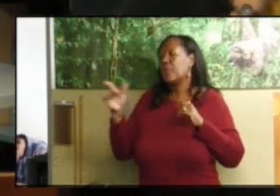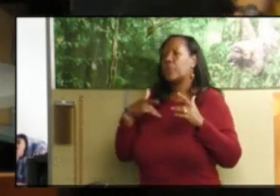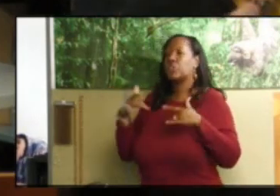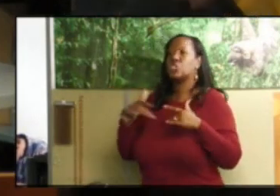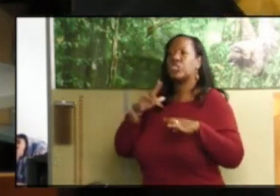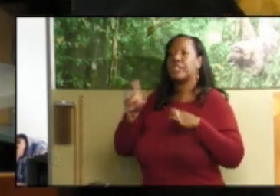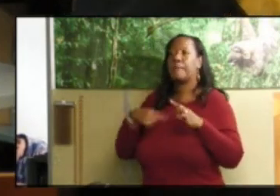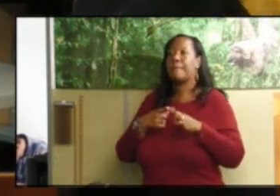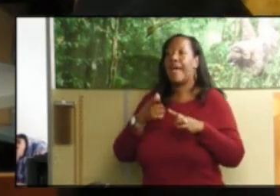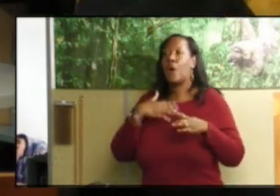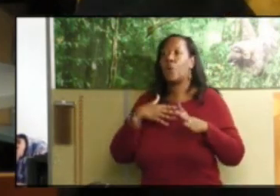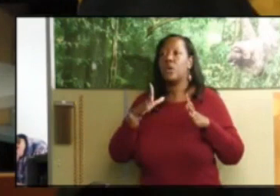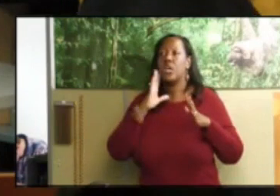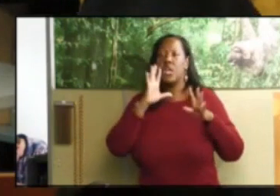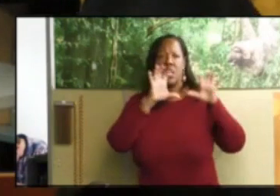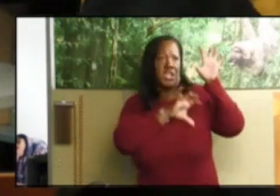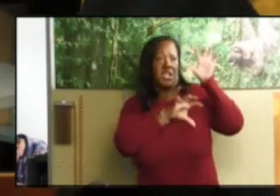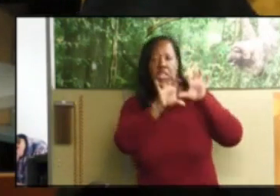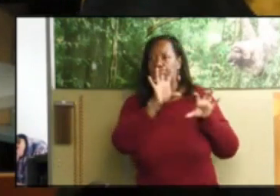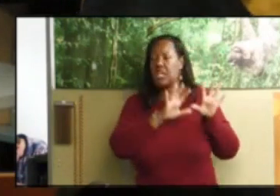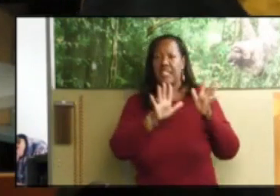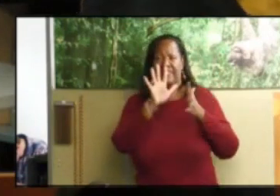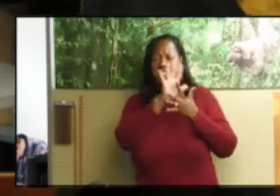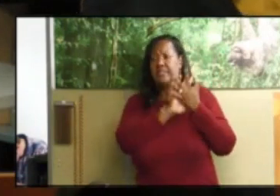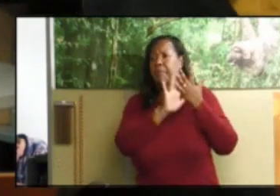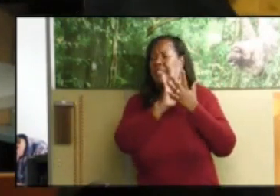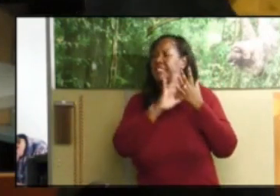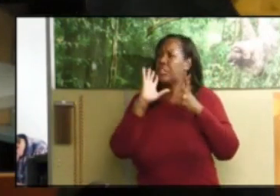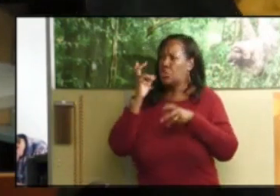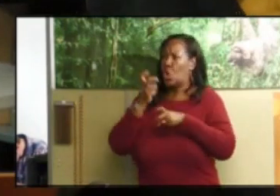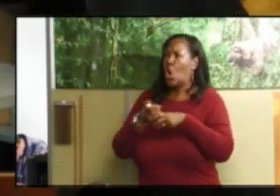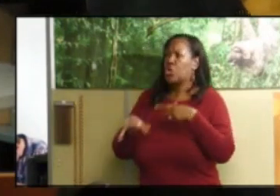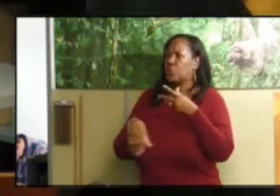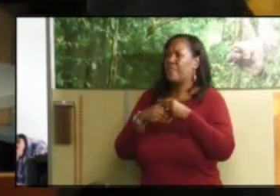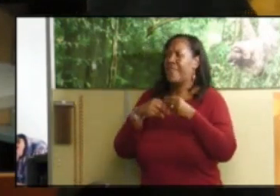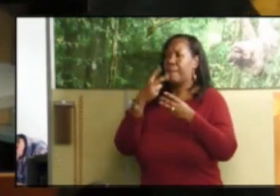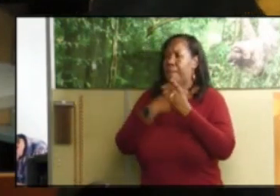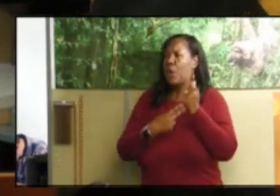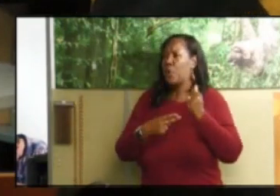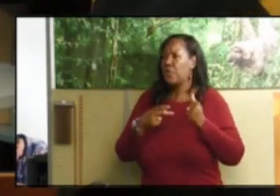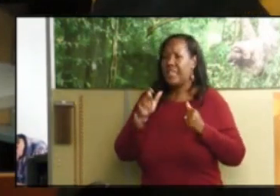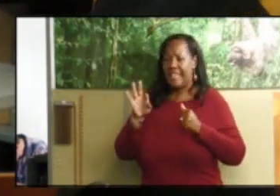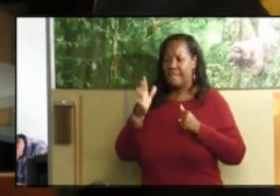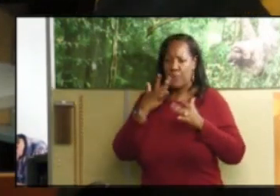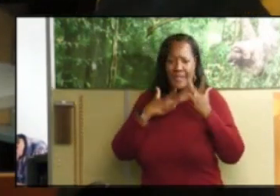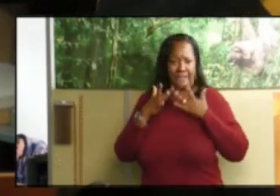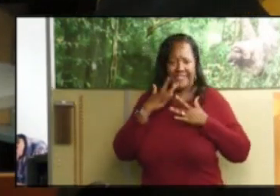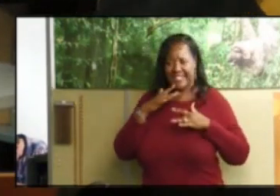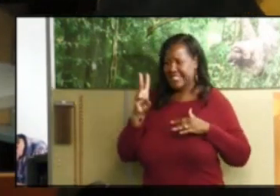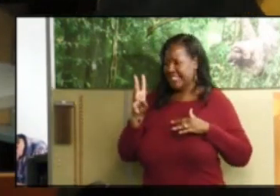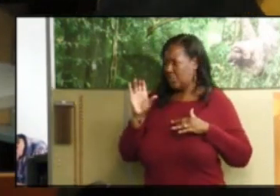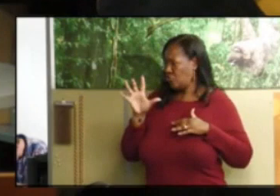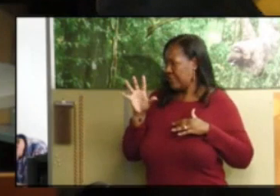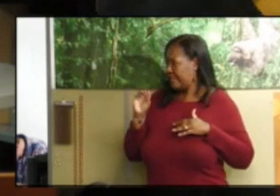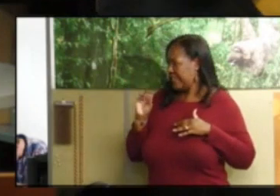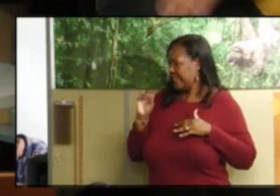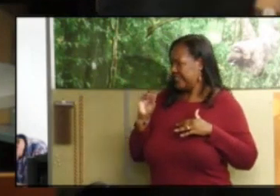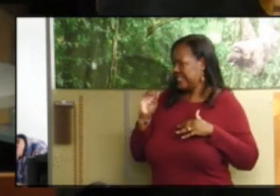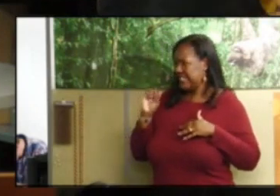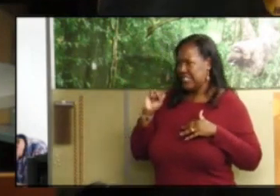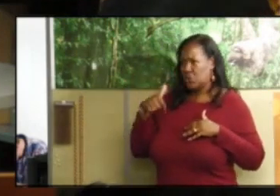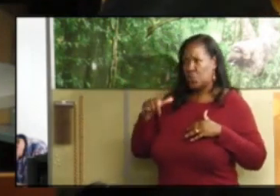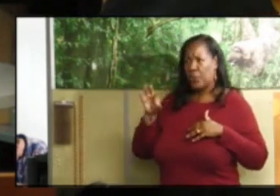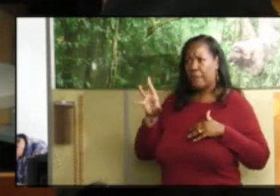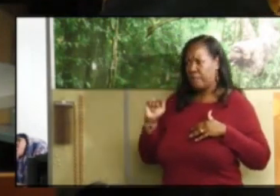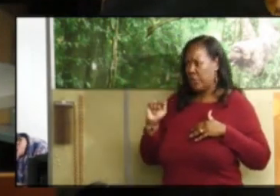space. Bilingual is always hard to fit both. And if we're working with a 650 square foot footprint already, it would drastically reduce the